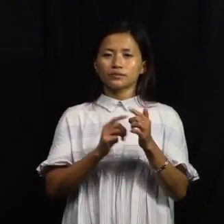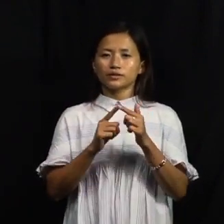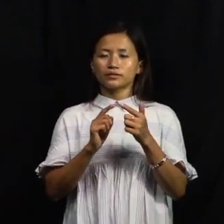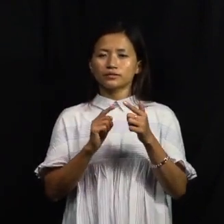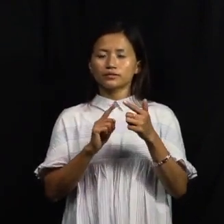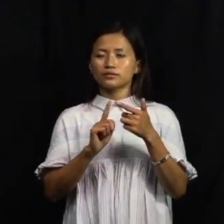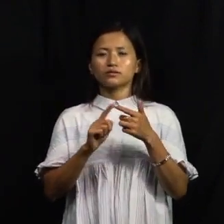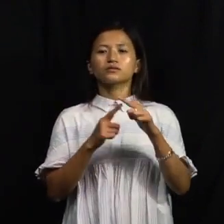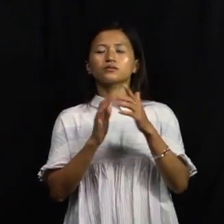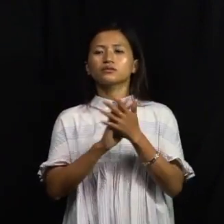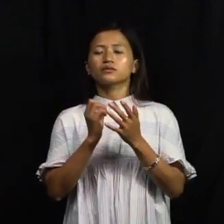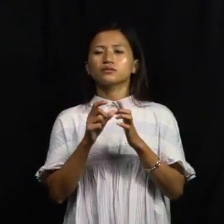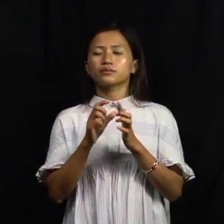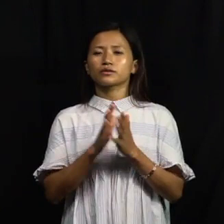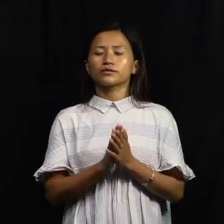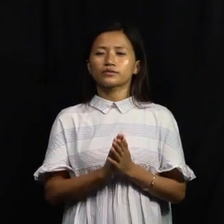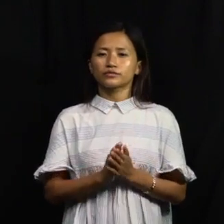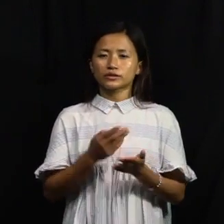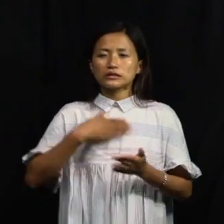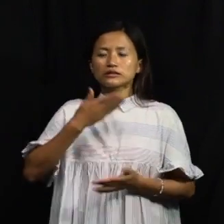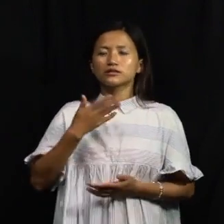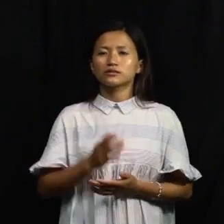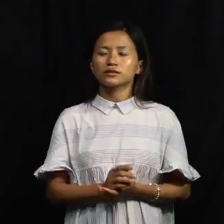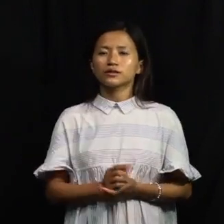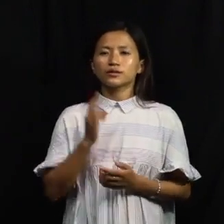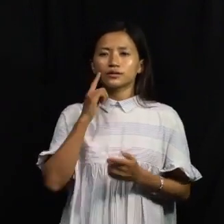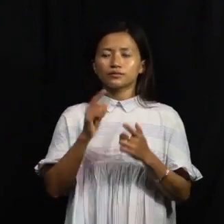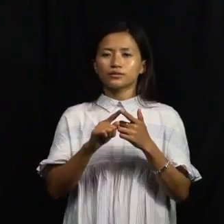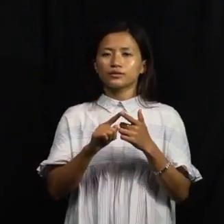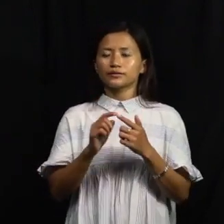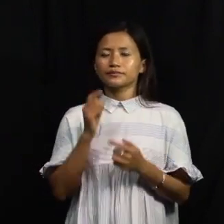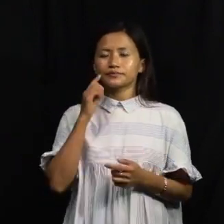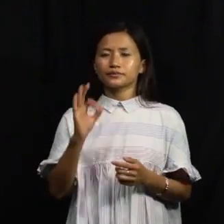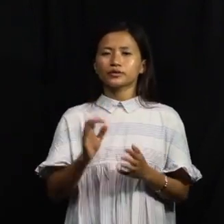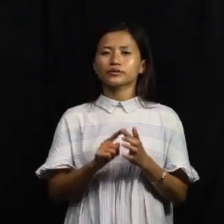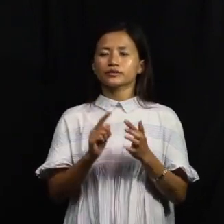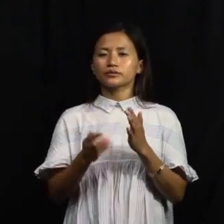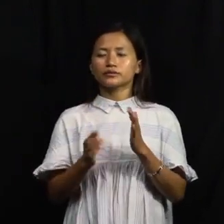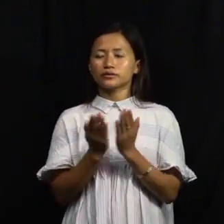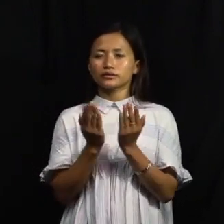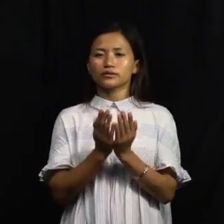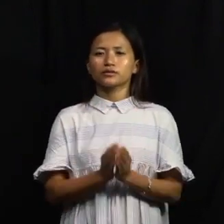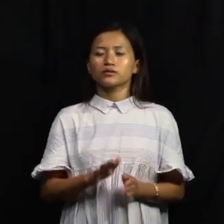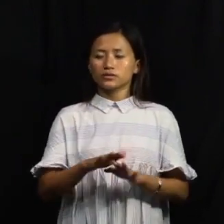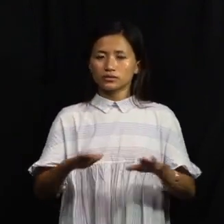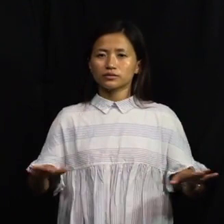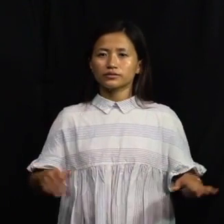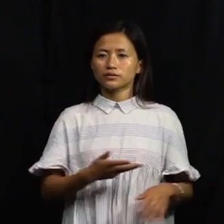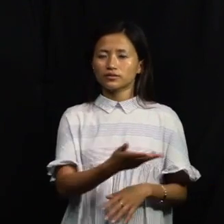teaching. So why is method of teaching important in education? Because for children there